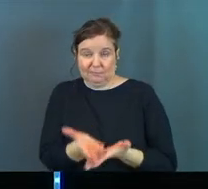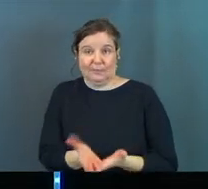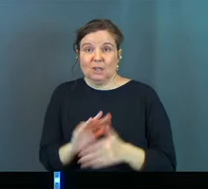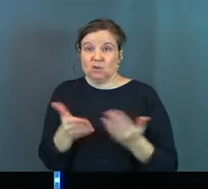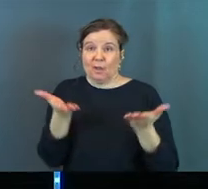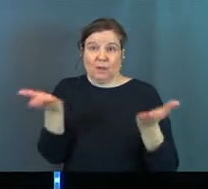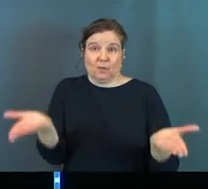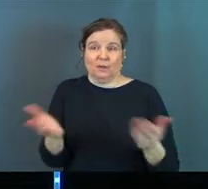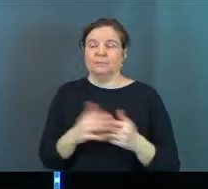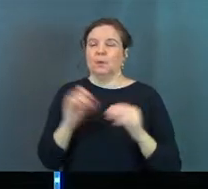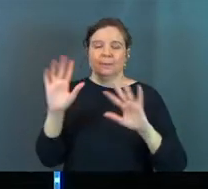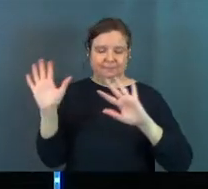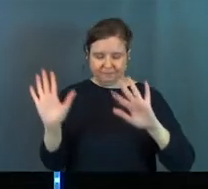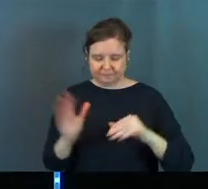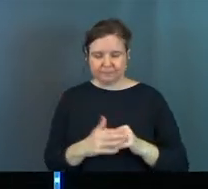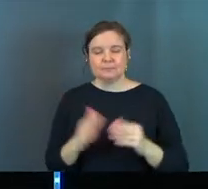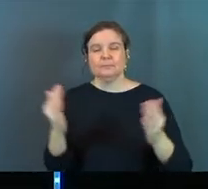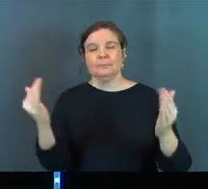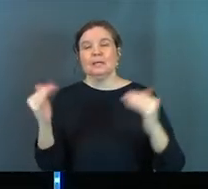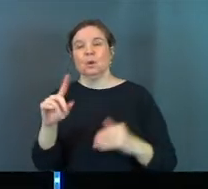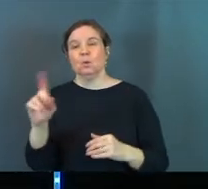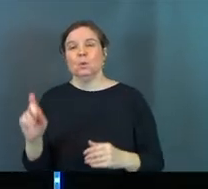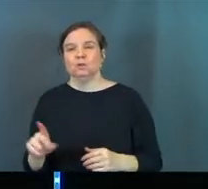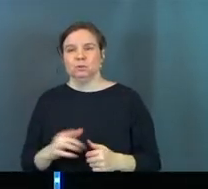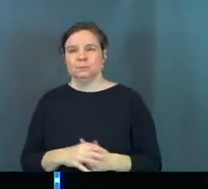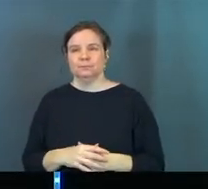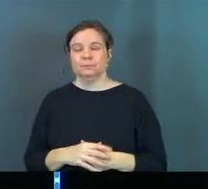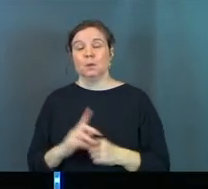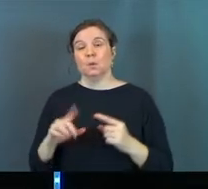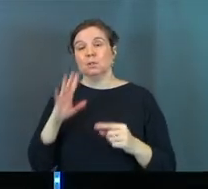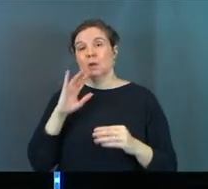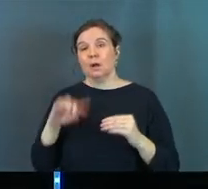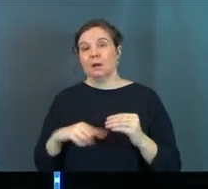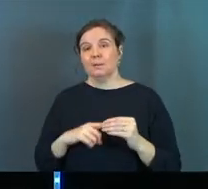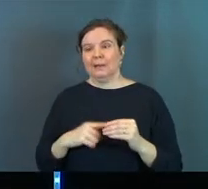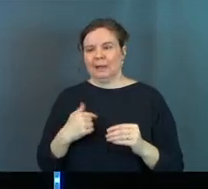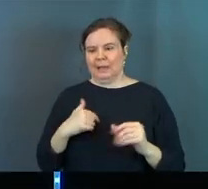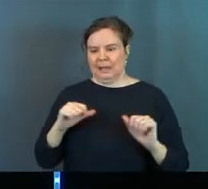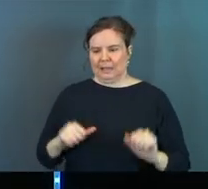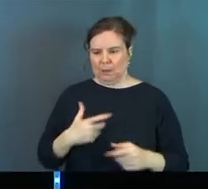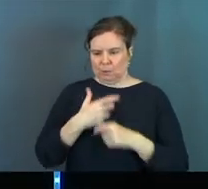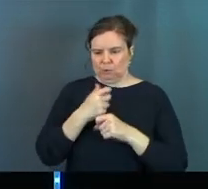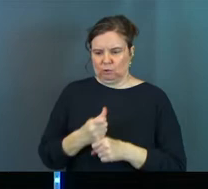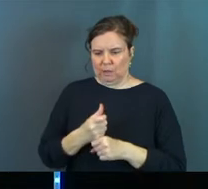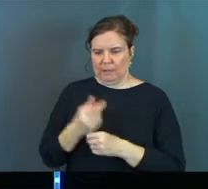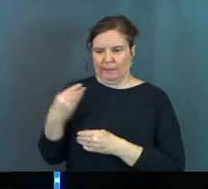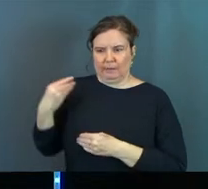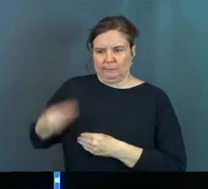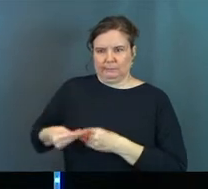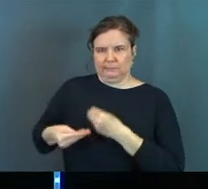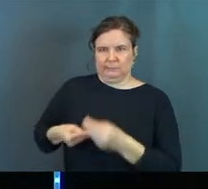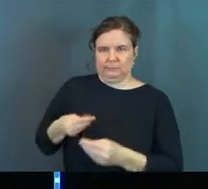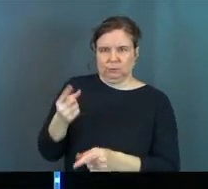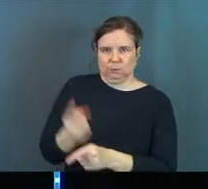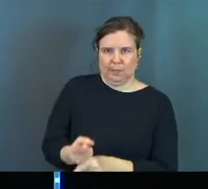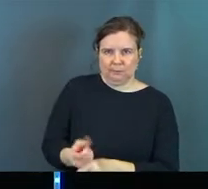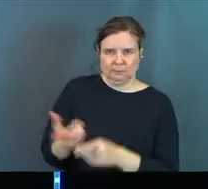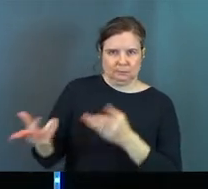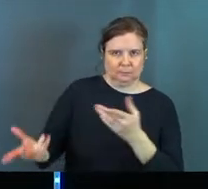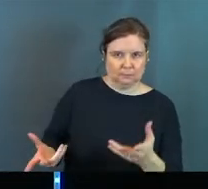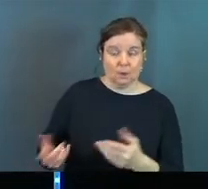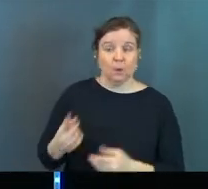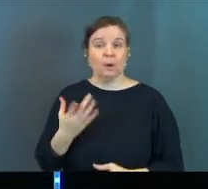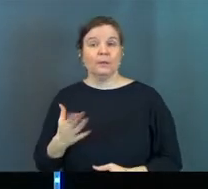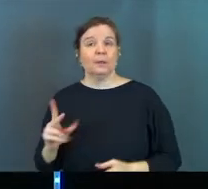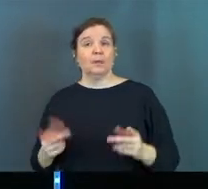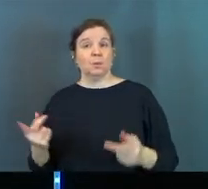It's all out there. Okay, next question, when we talk about, like, can we trust that it's been handed to us right?